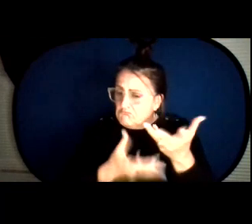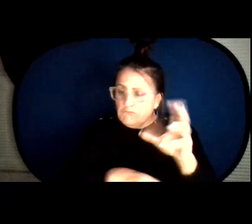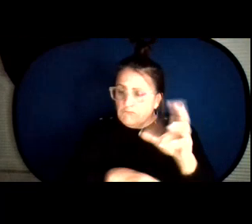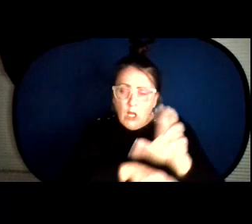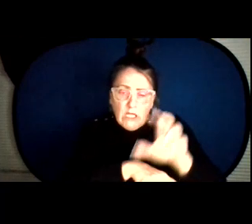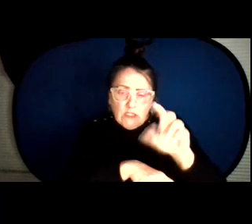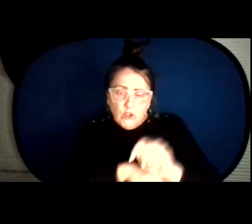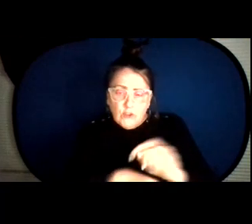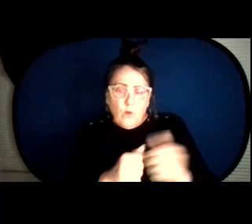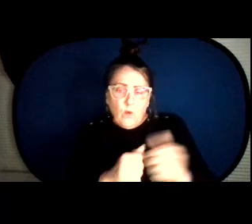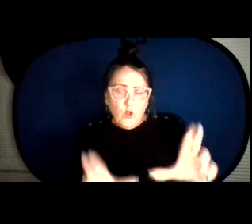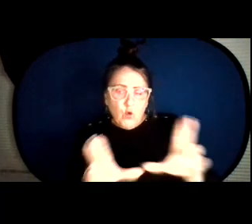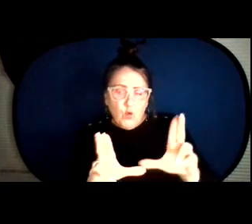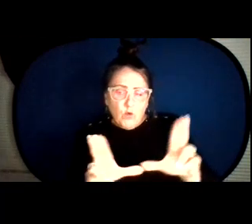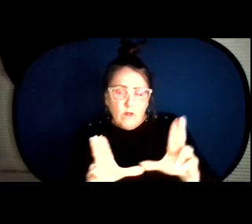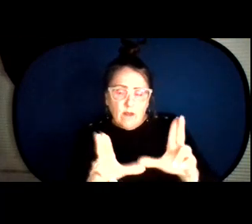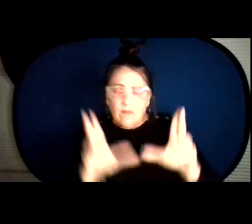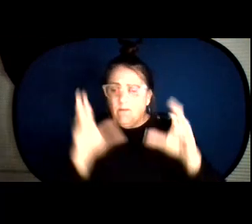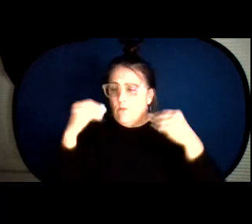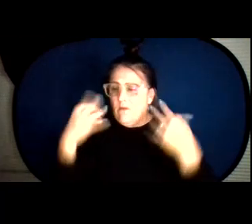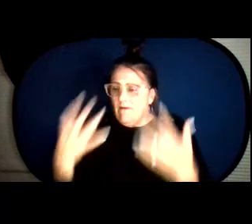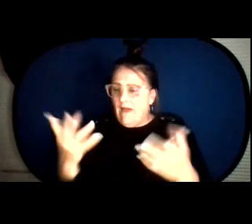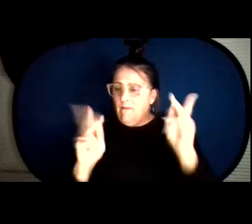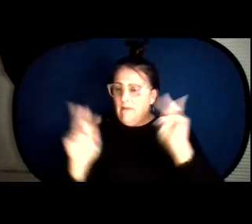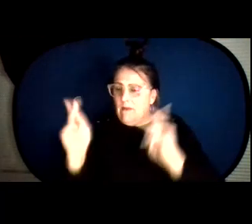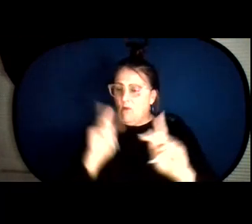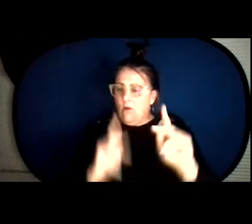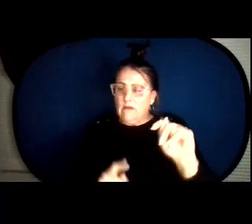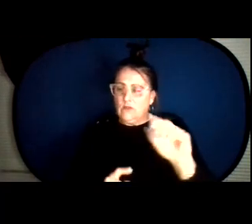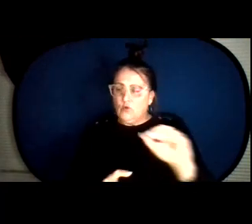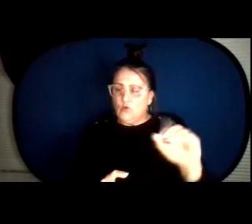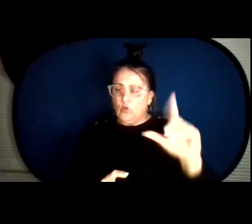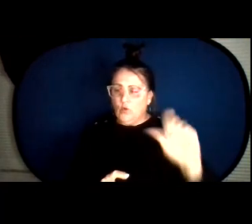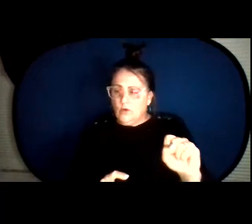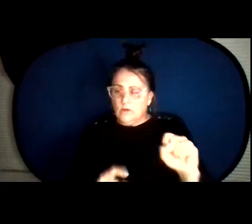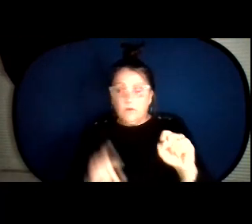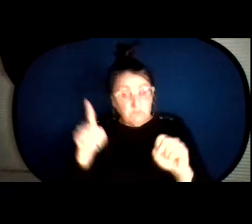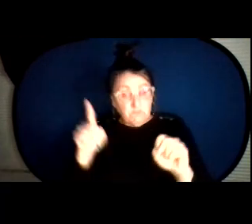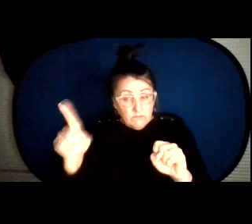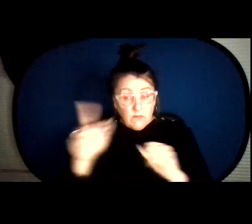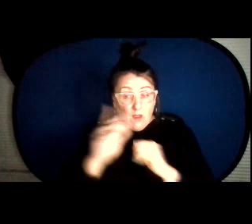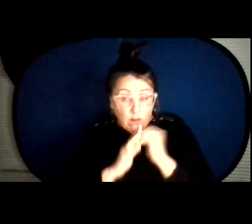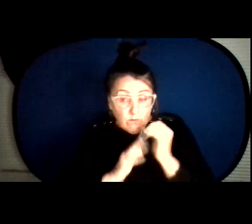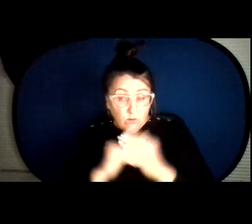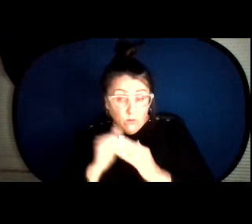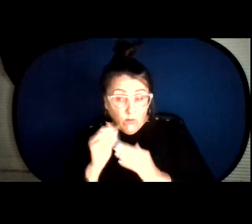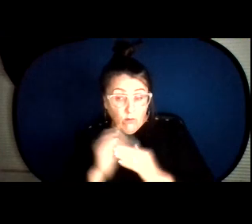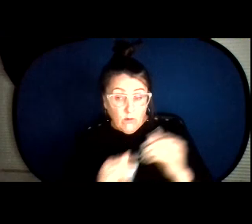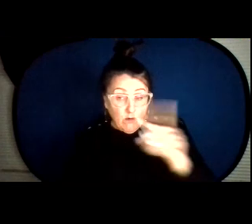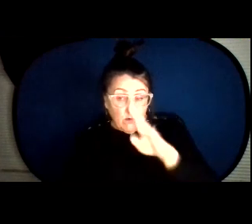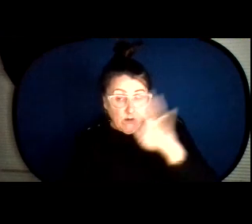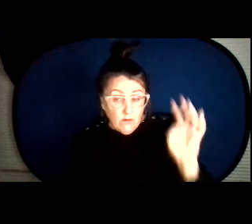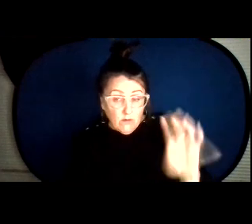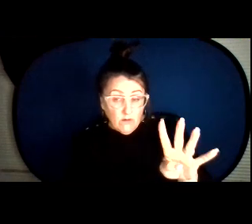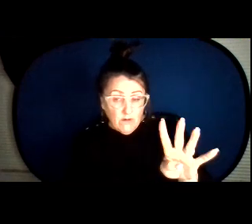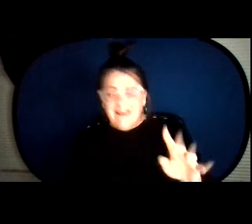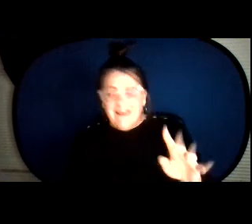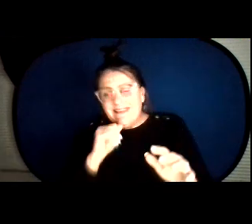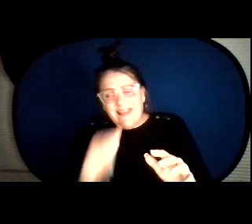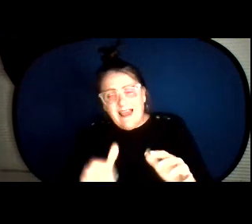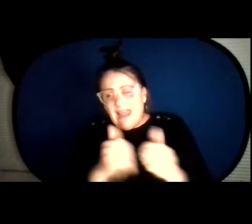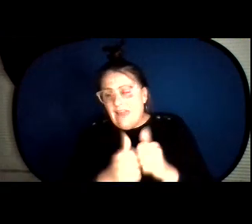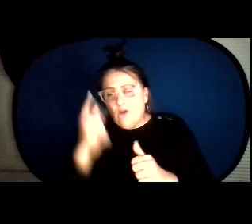always about the people and providing them with the tools and making sure that they're comfortable. We don't expect everyone to embrace the technology, and